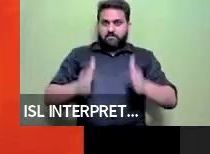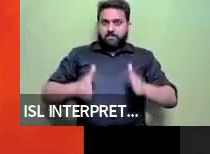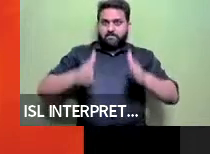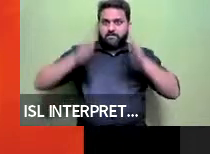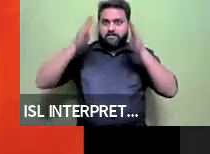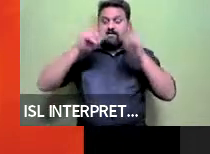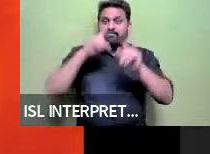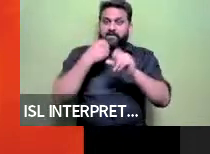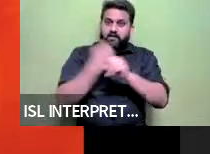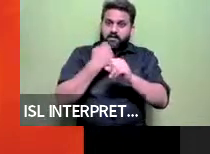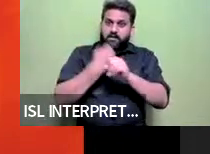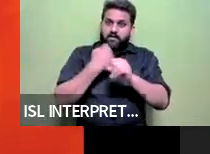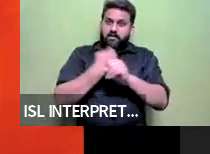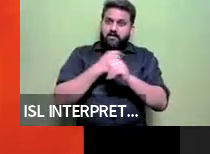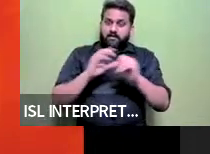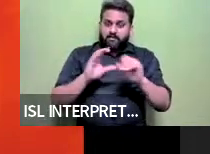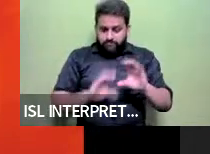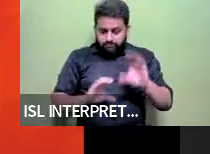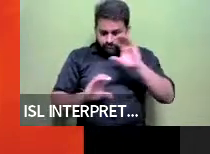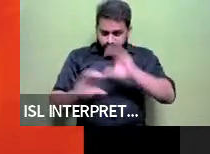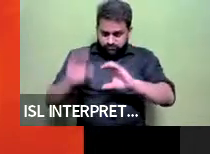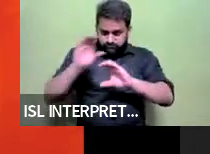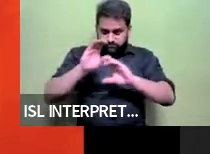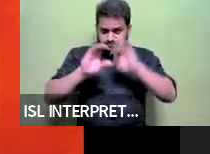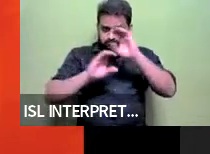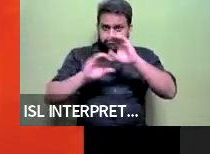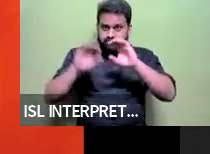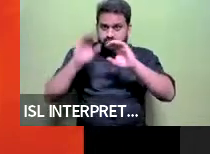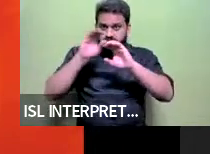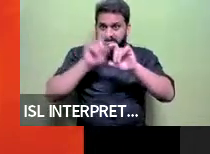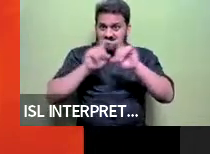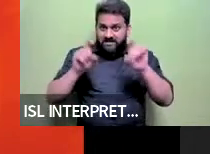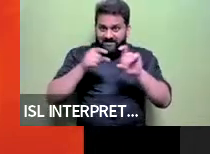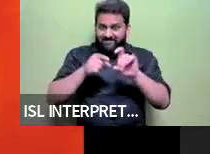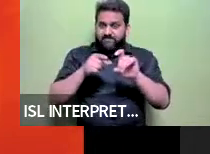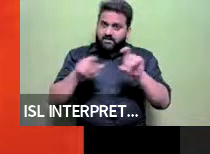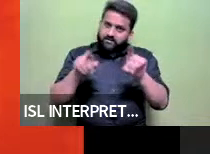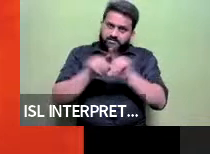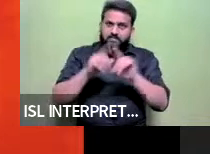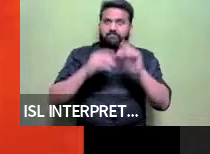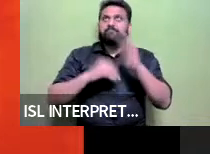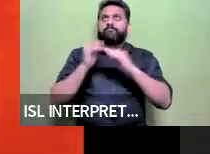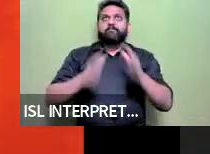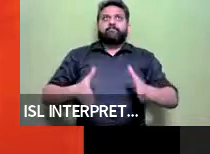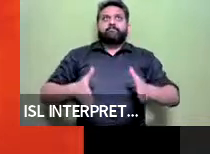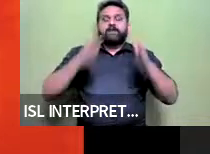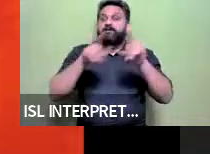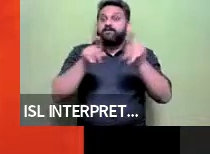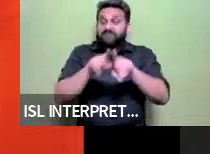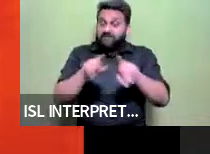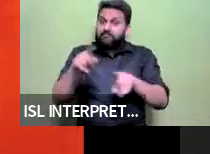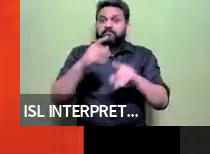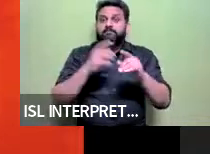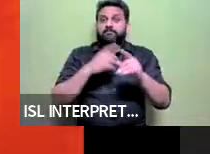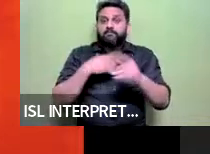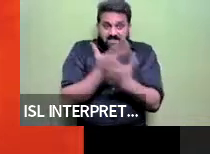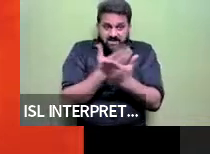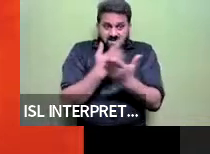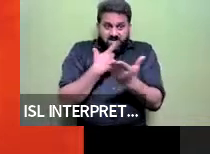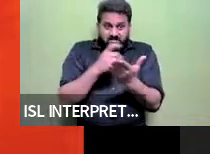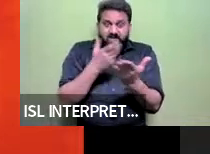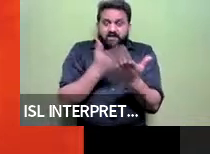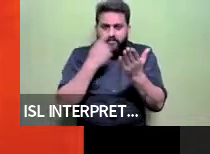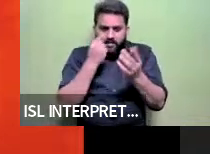You have to put every bricks in line. Everything has to be in line. So very small things can make a big